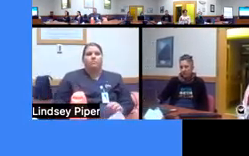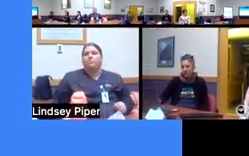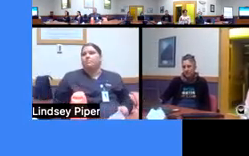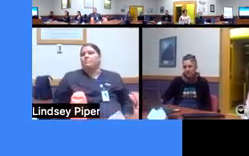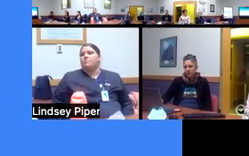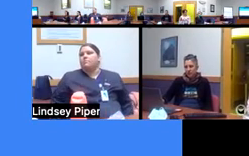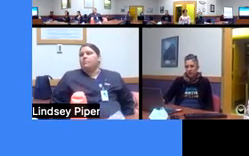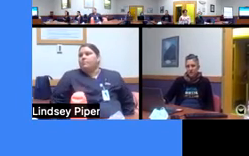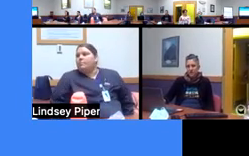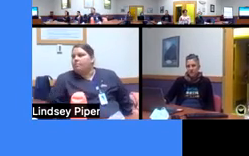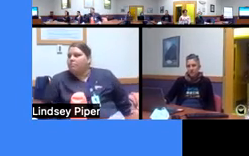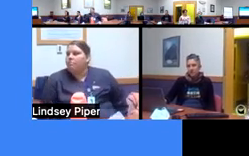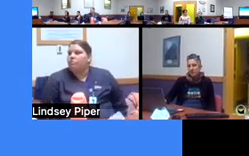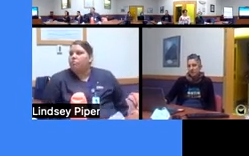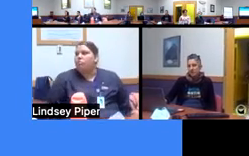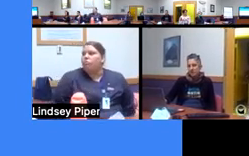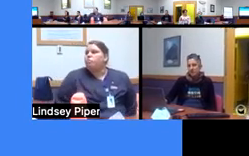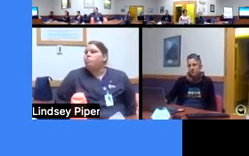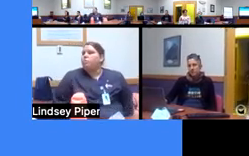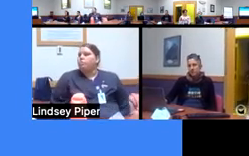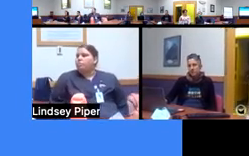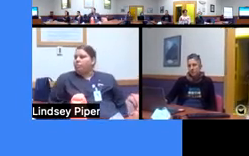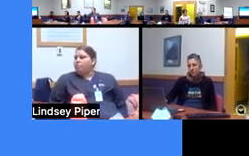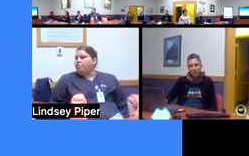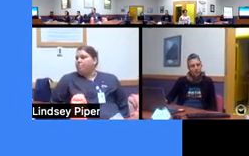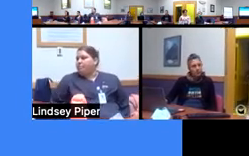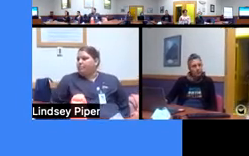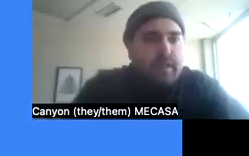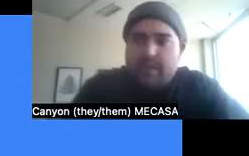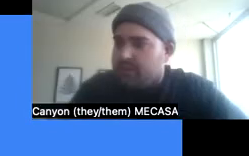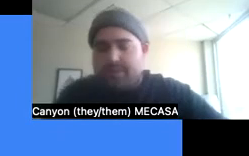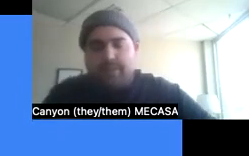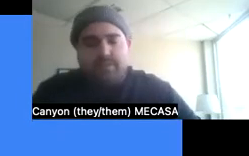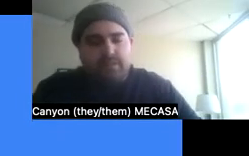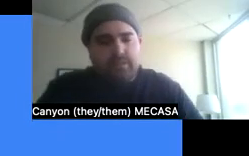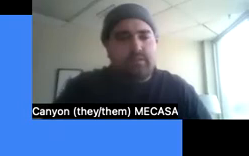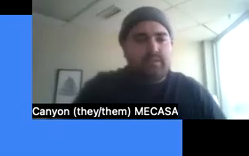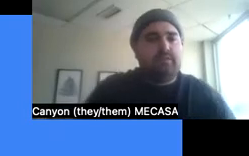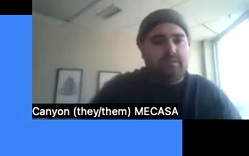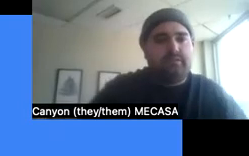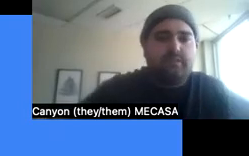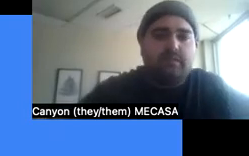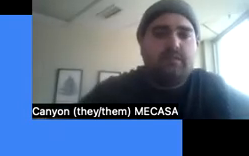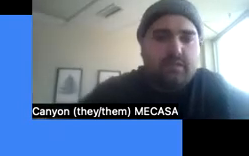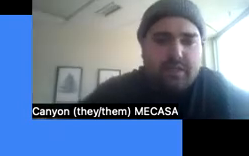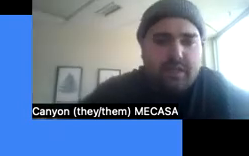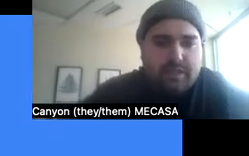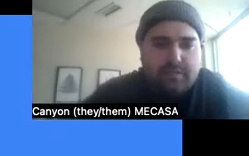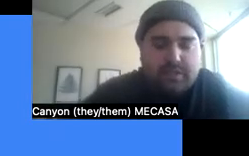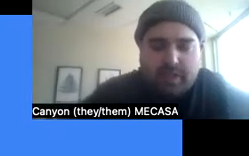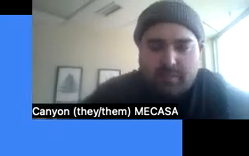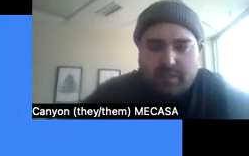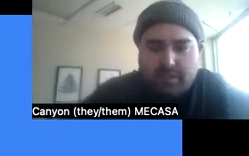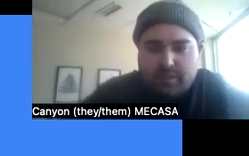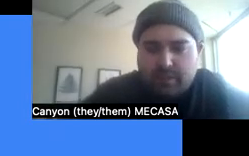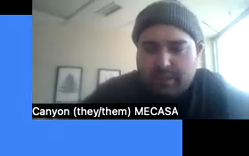safe accompaniments and whatnot, just using the same skills. Yeah, totally. For legal accompaniment. Yeah, I can